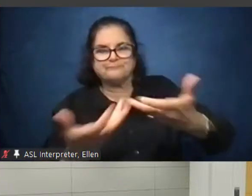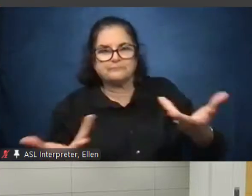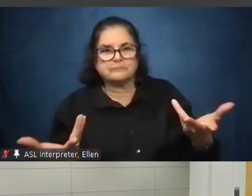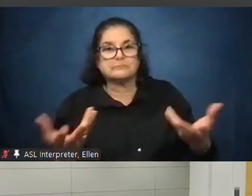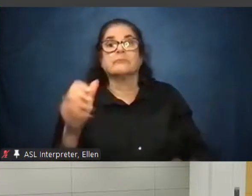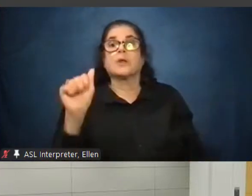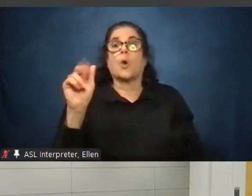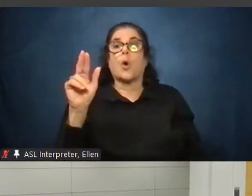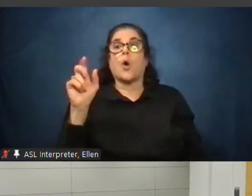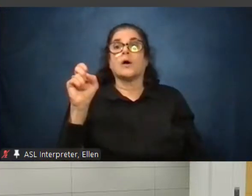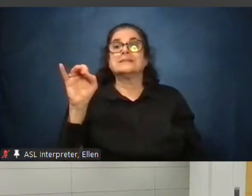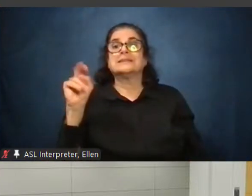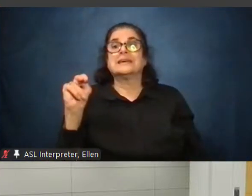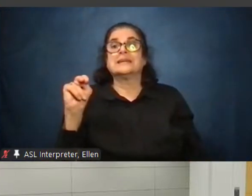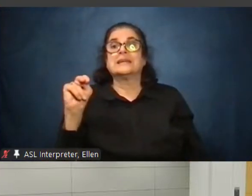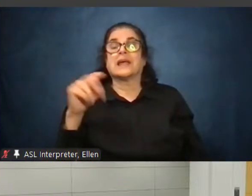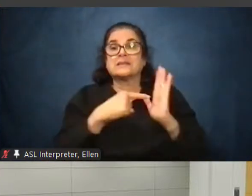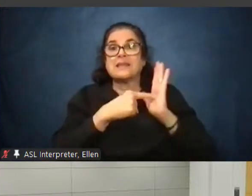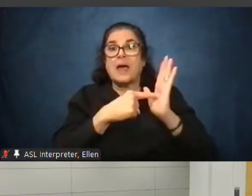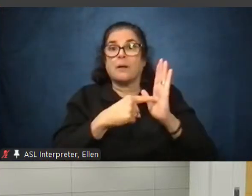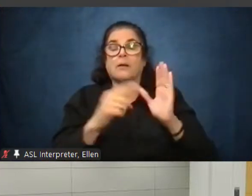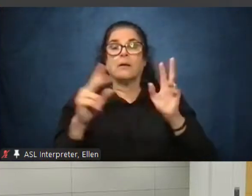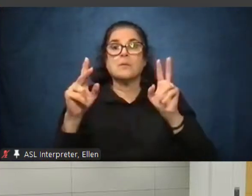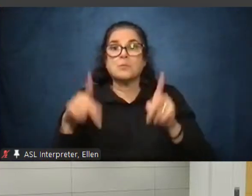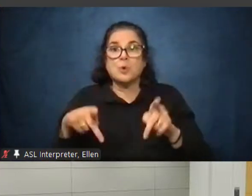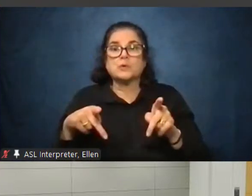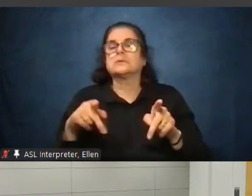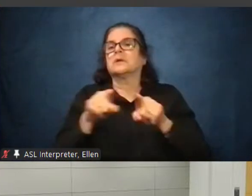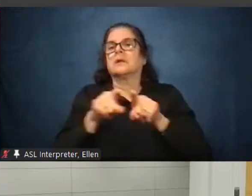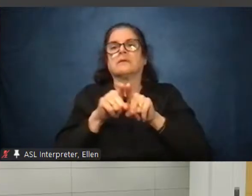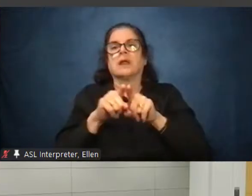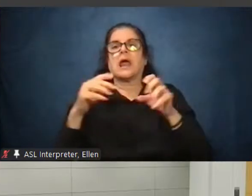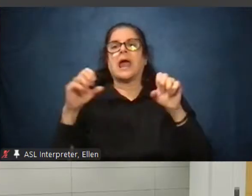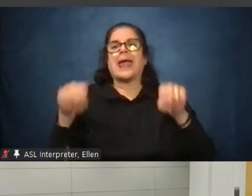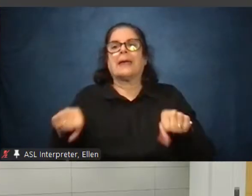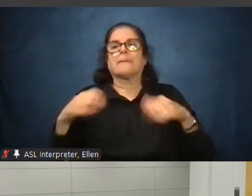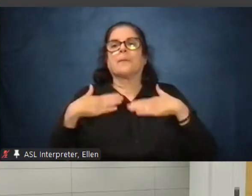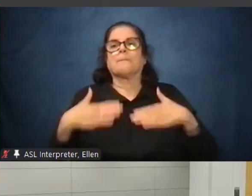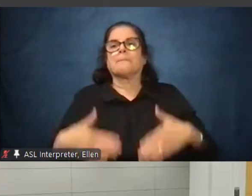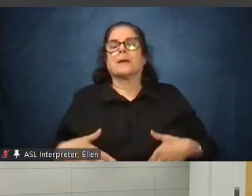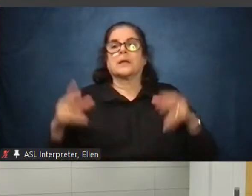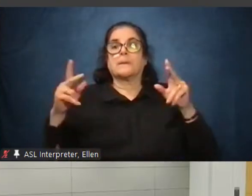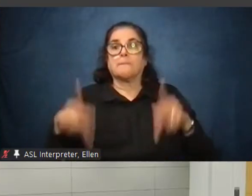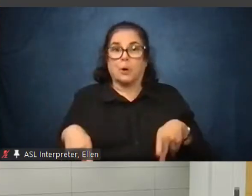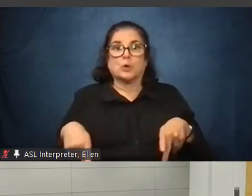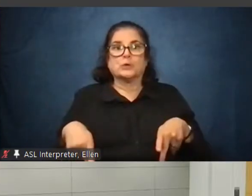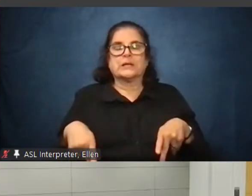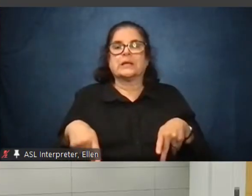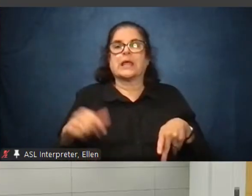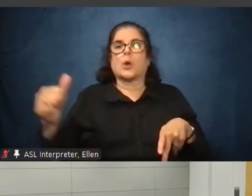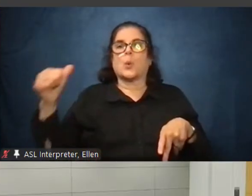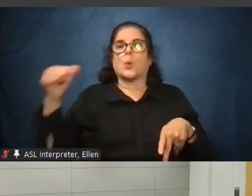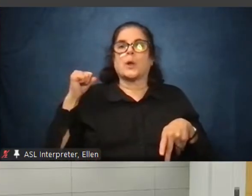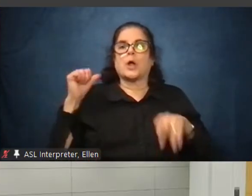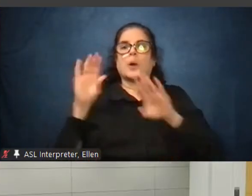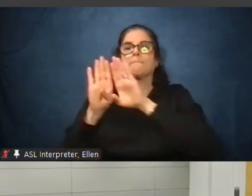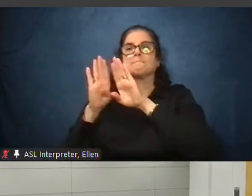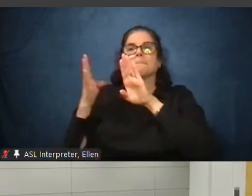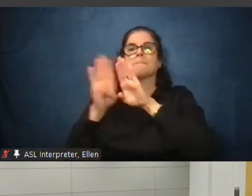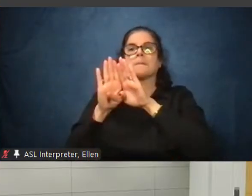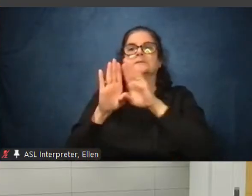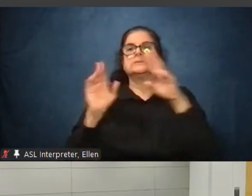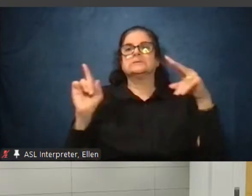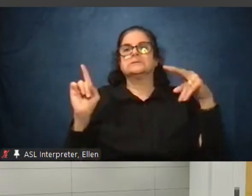Austin example, where it's very possible that someone, even an able-bodied person getting off the rear door of the bus might, interact directly with a person biking.